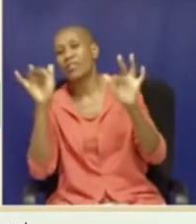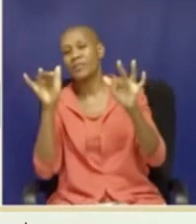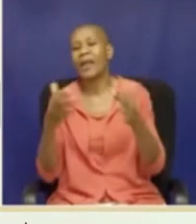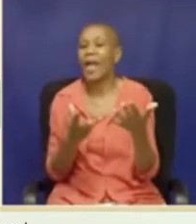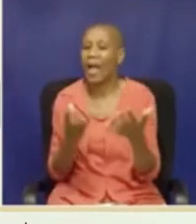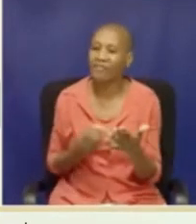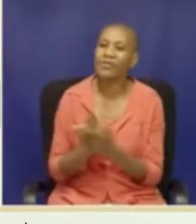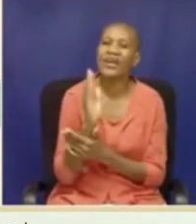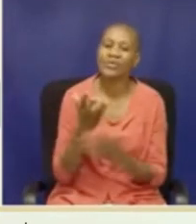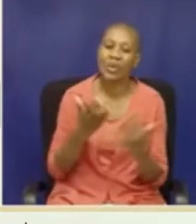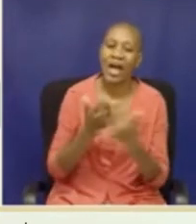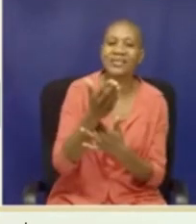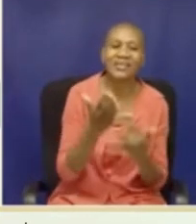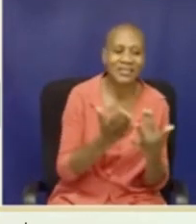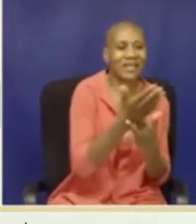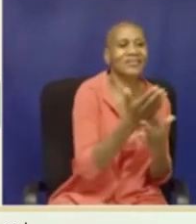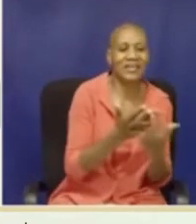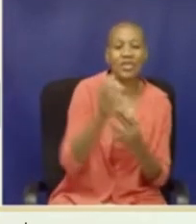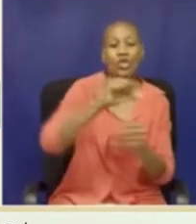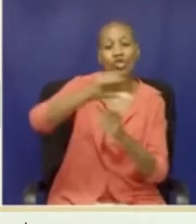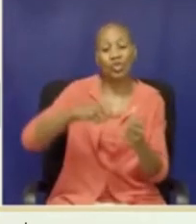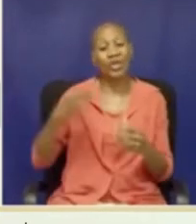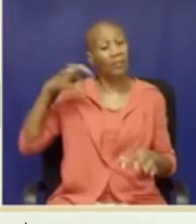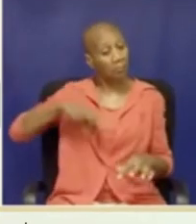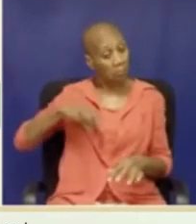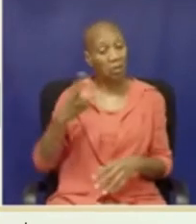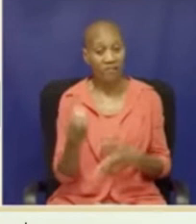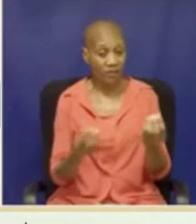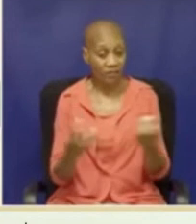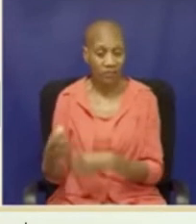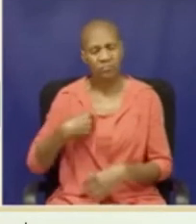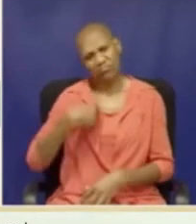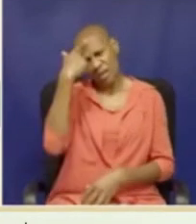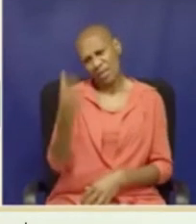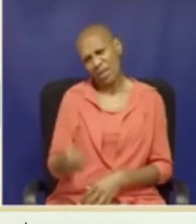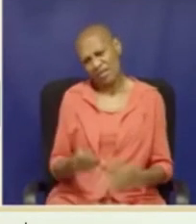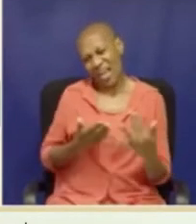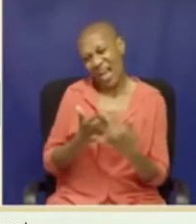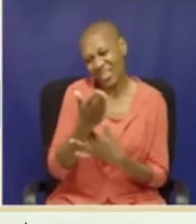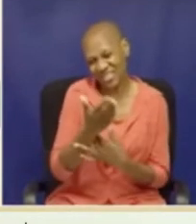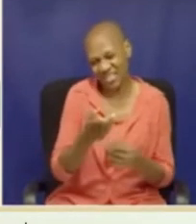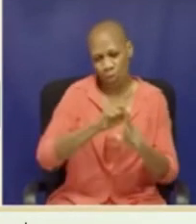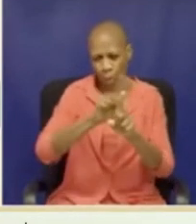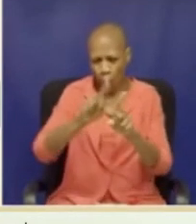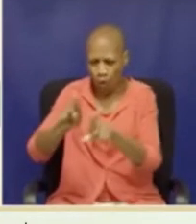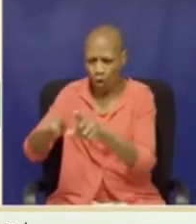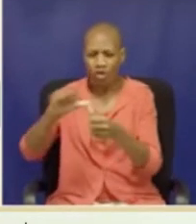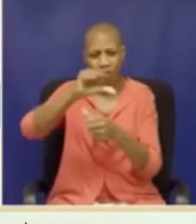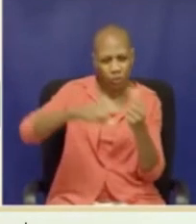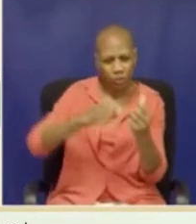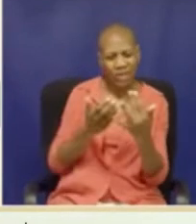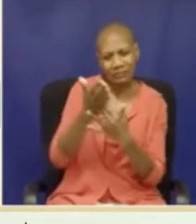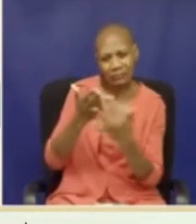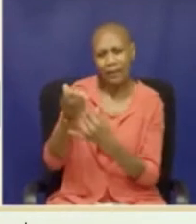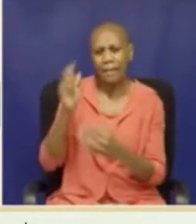that everyone has the right to have access to a number of social privileges. We believe that access to these